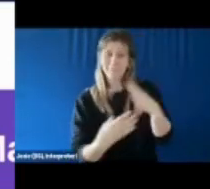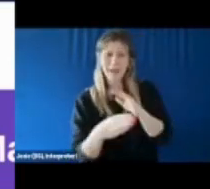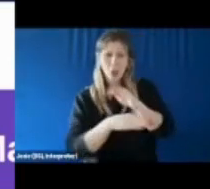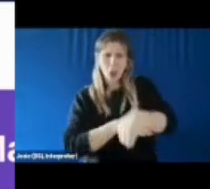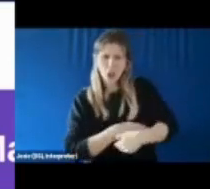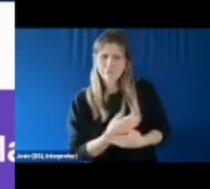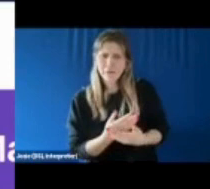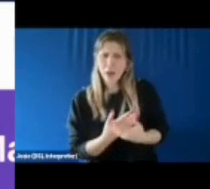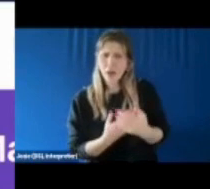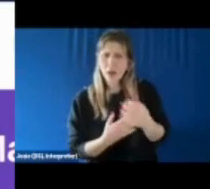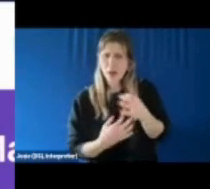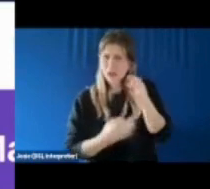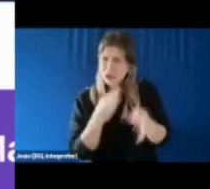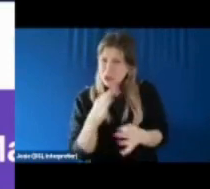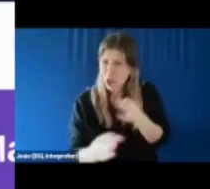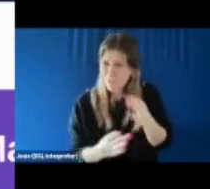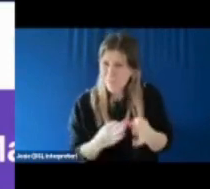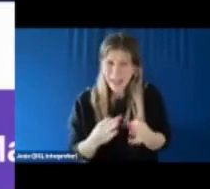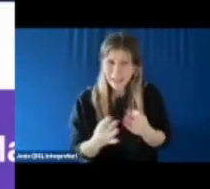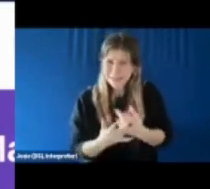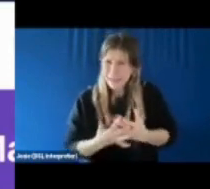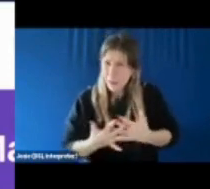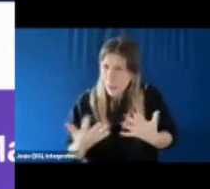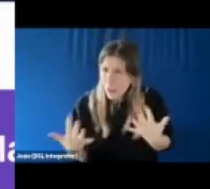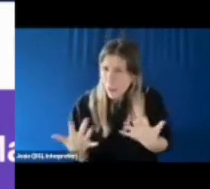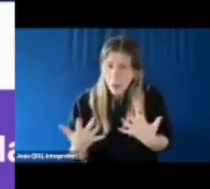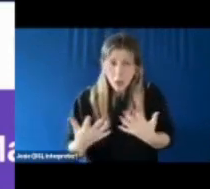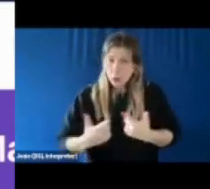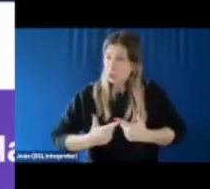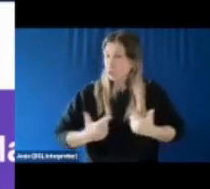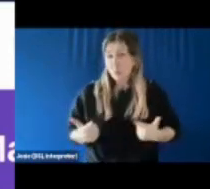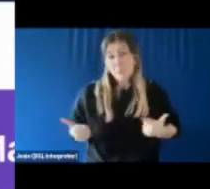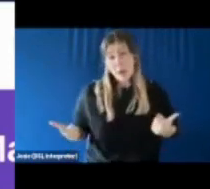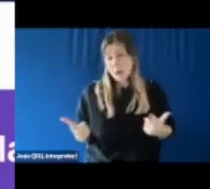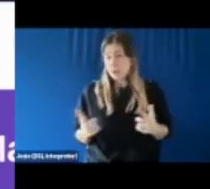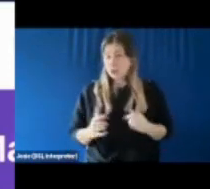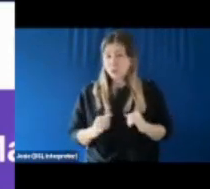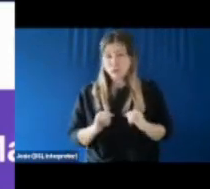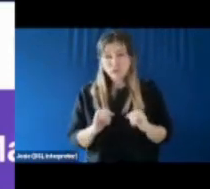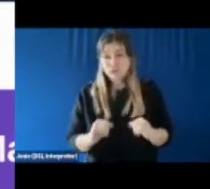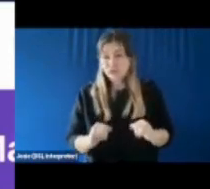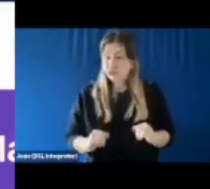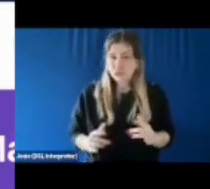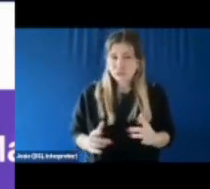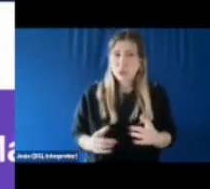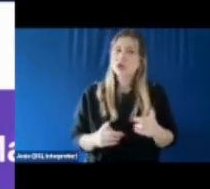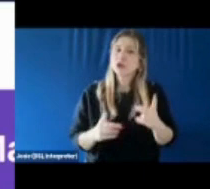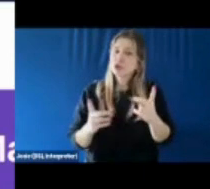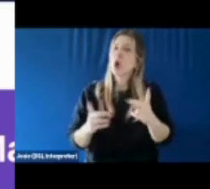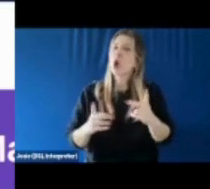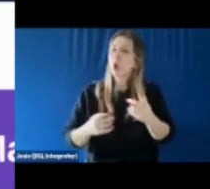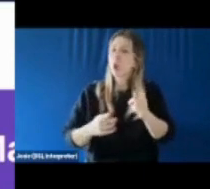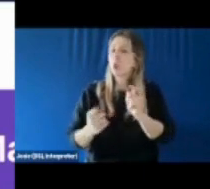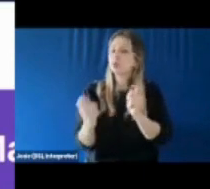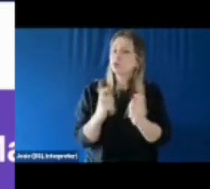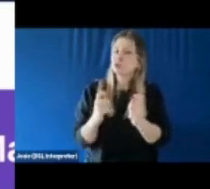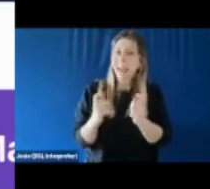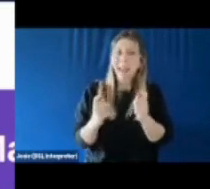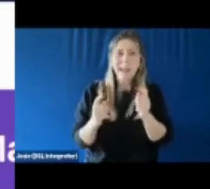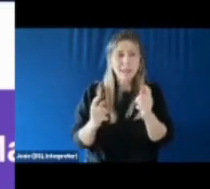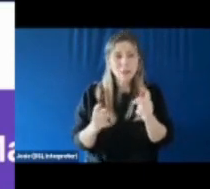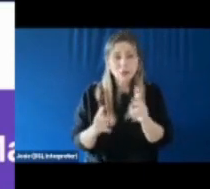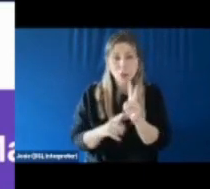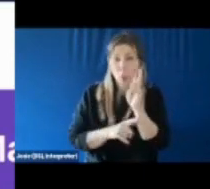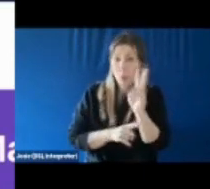of surveys. So a lower minimum survey target was published as a lower threshold, which you can see in bold text